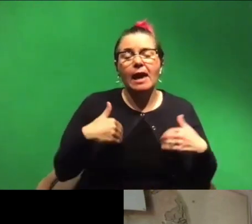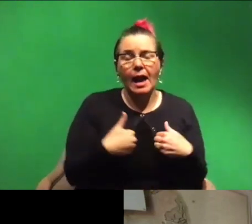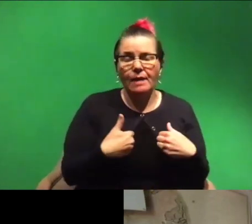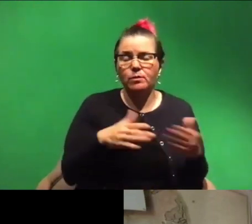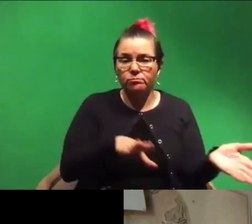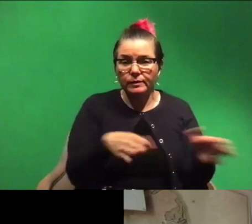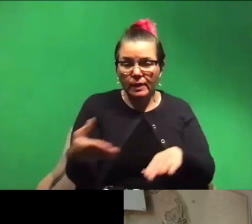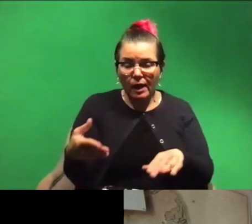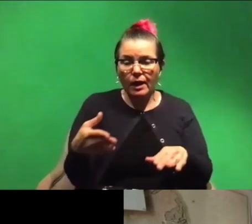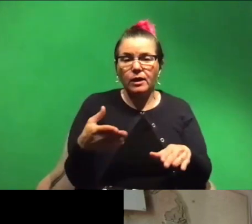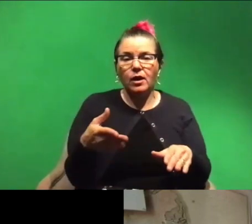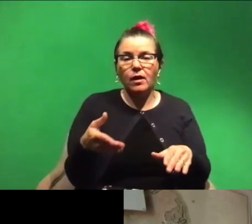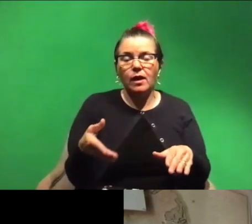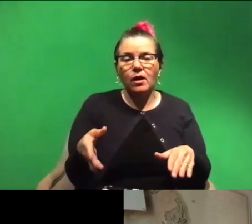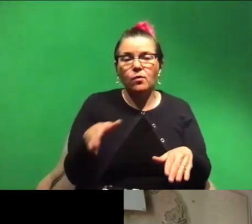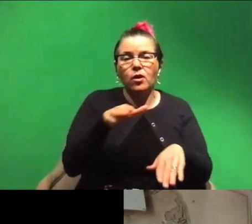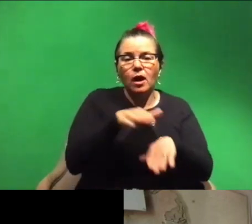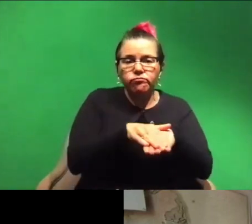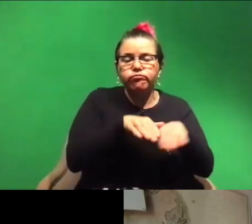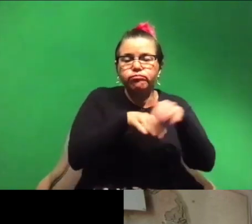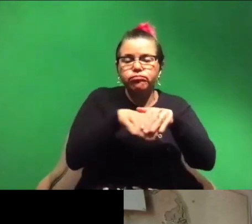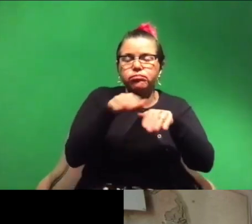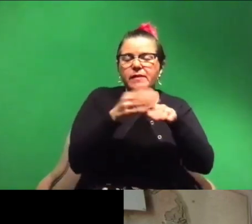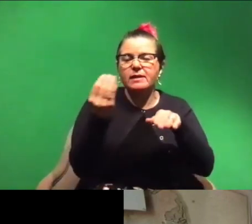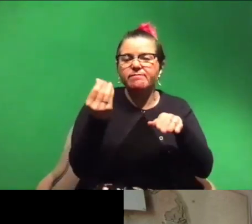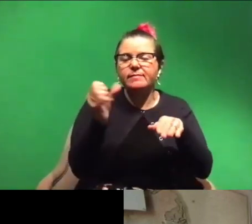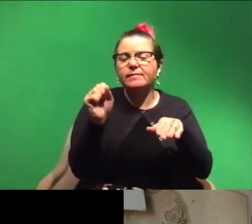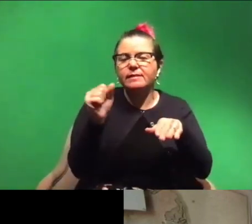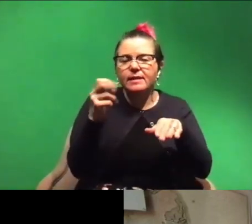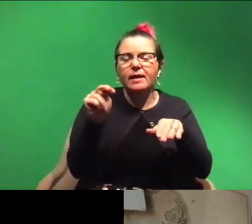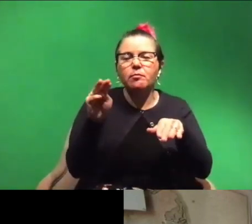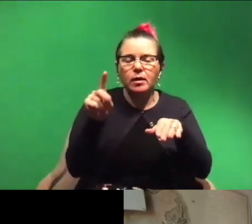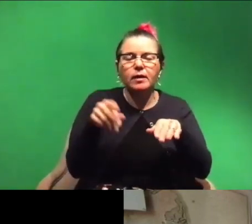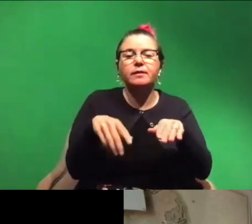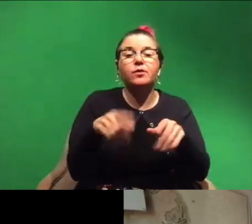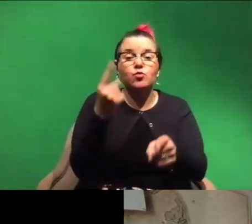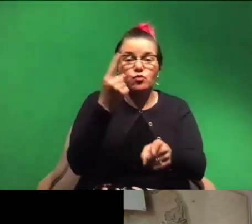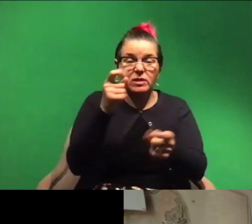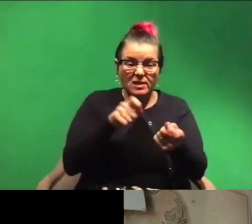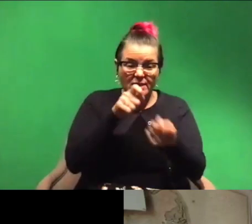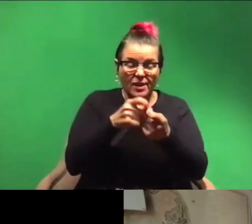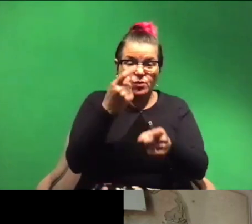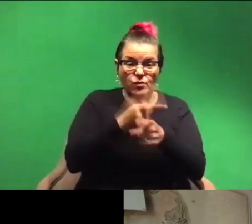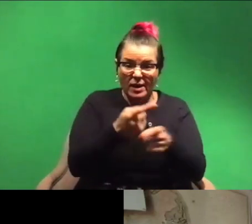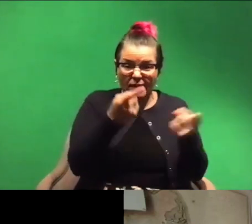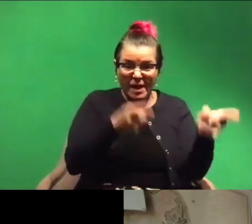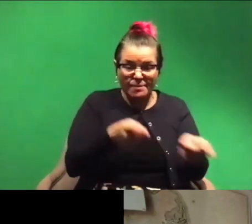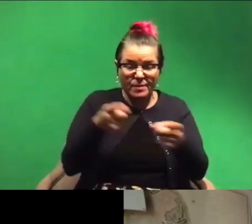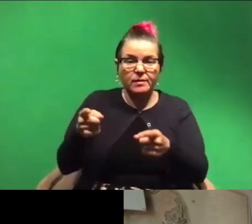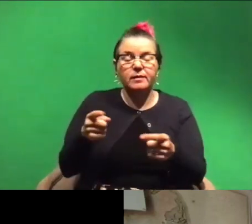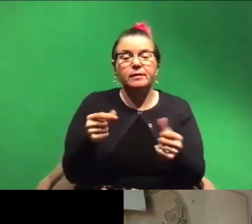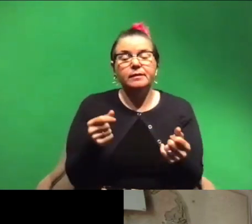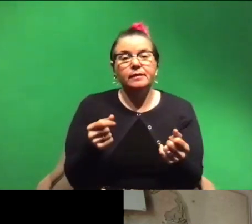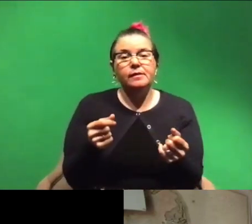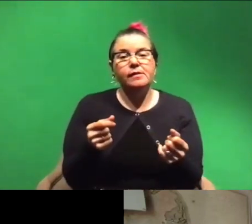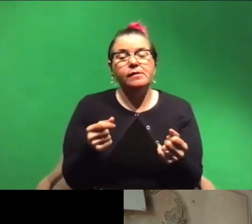then all that sediment will accumulate on top of it. And then if you've got the right conditions, so if you've not got